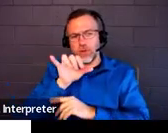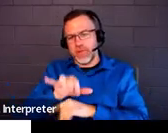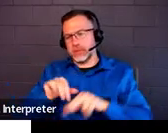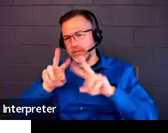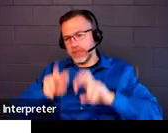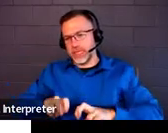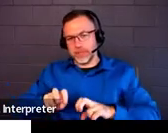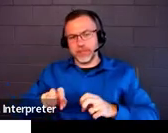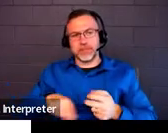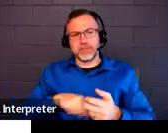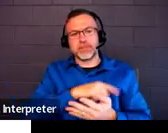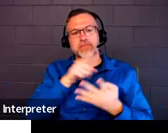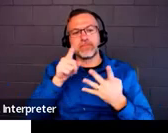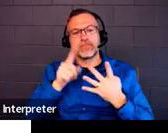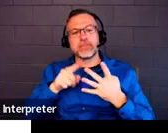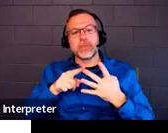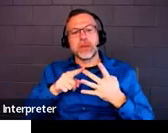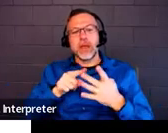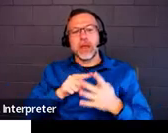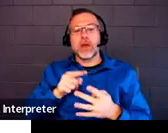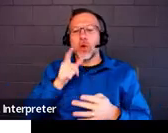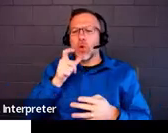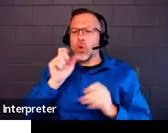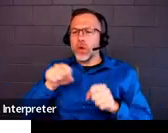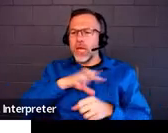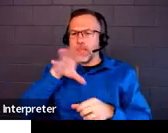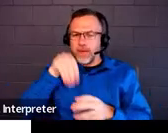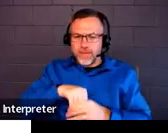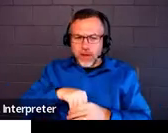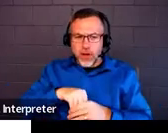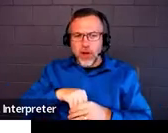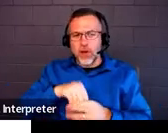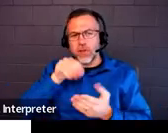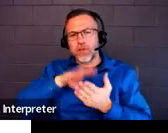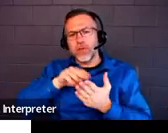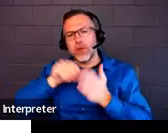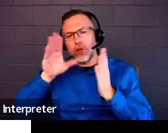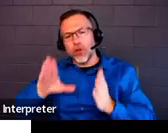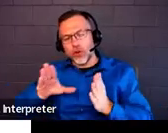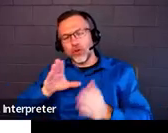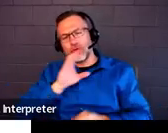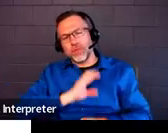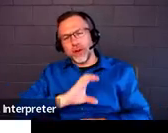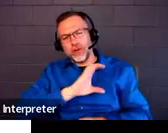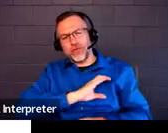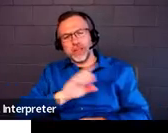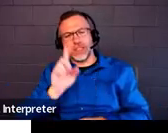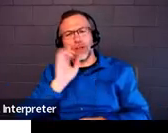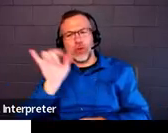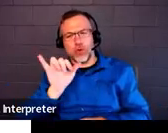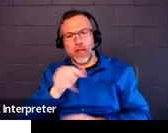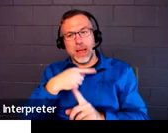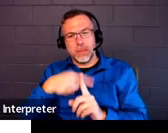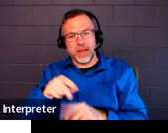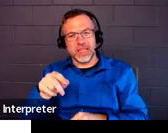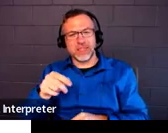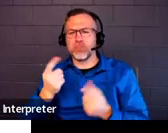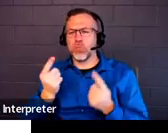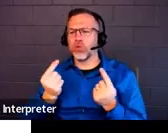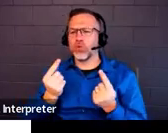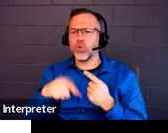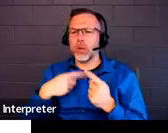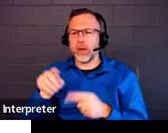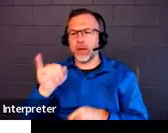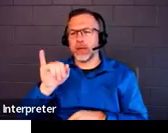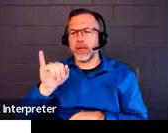talk about the participation guidelines, learner characteristics, and we're going to talk about IEP considerations. And